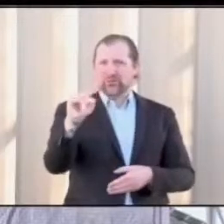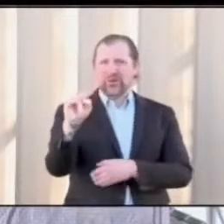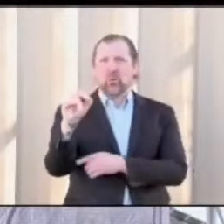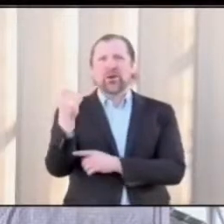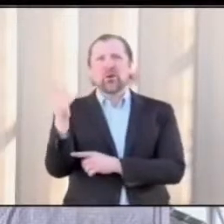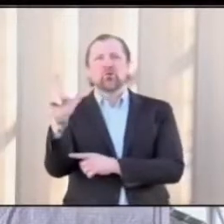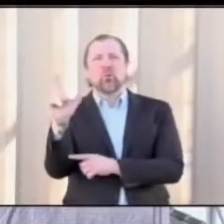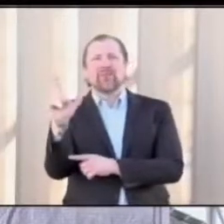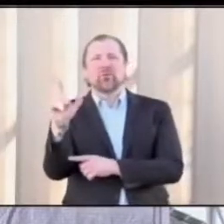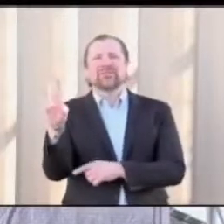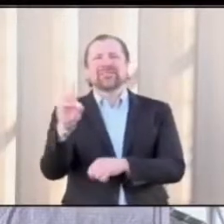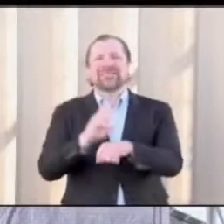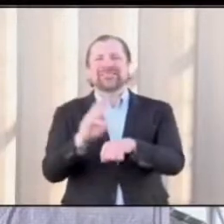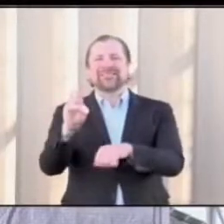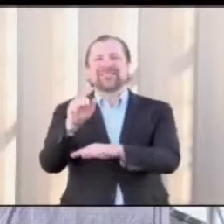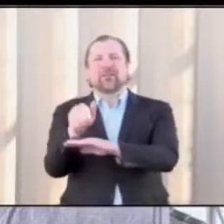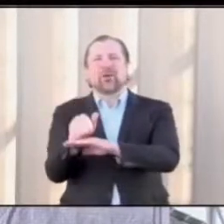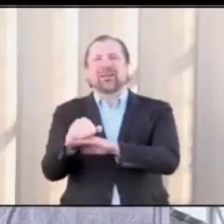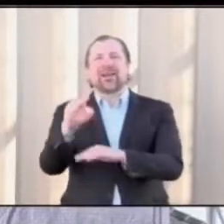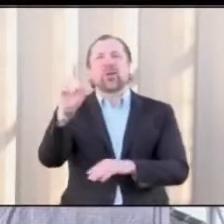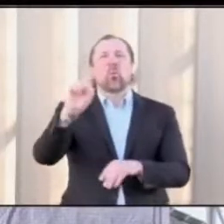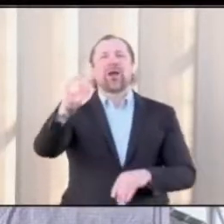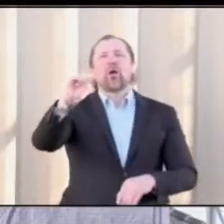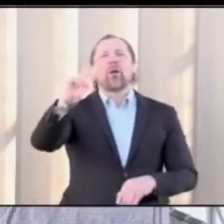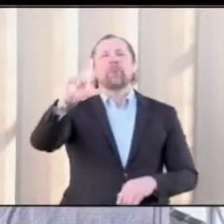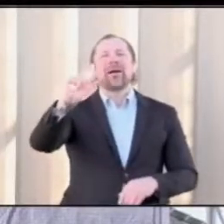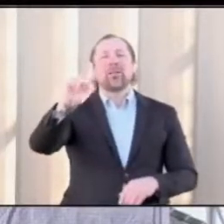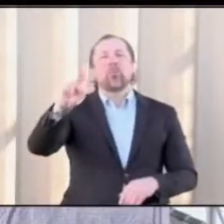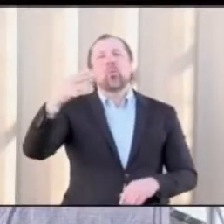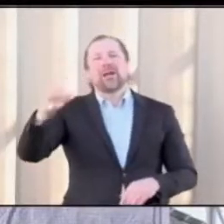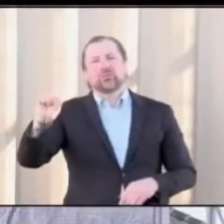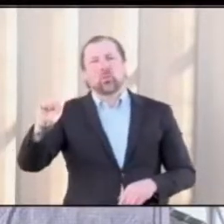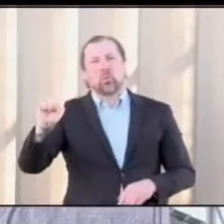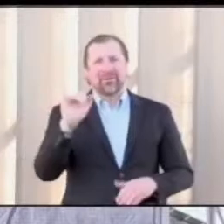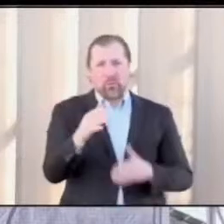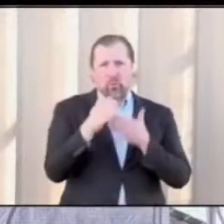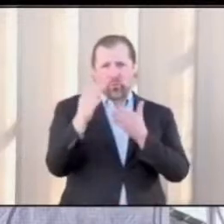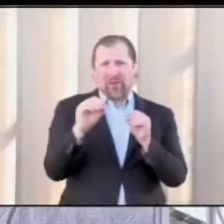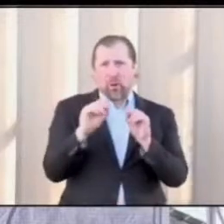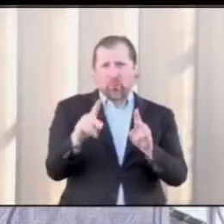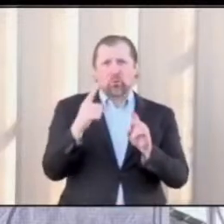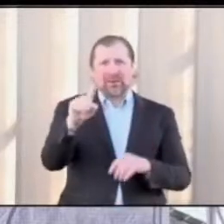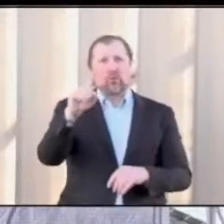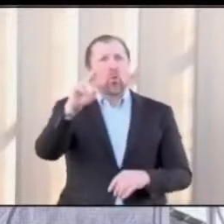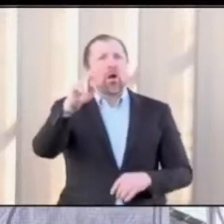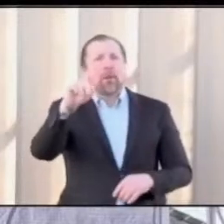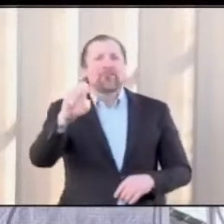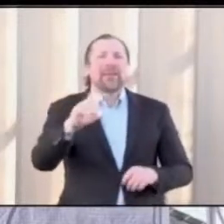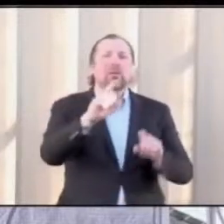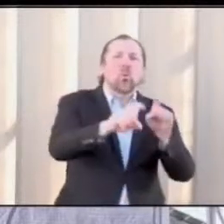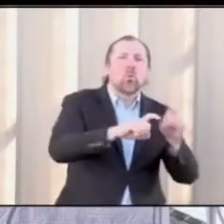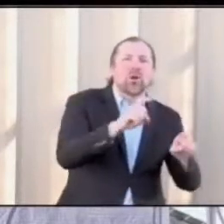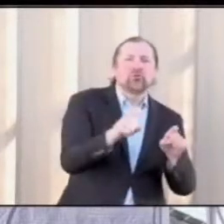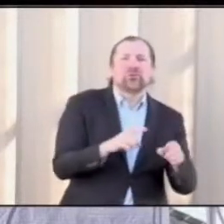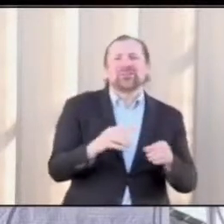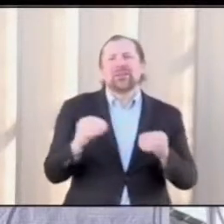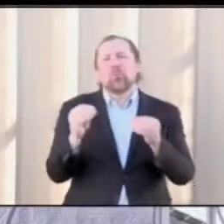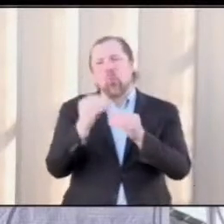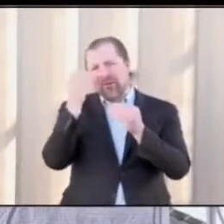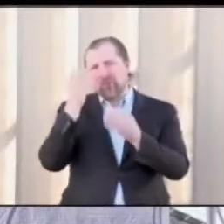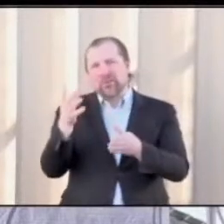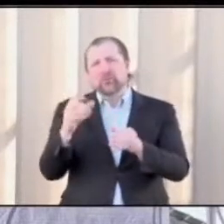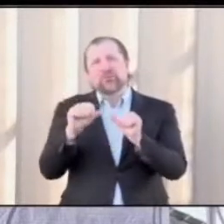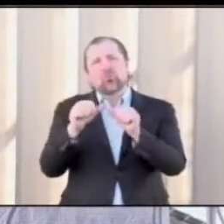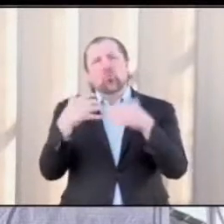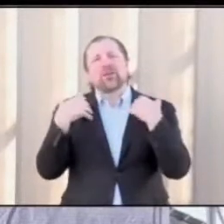at 6 p.m. at Malibu High School. This will provide an opportunity to hear updates, ask questions, and learn more about the